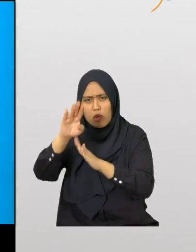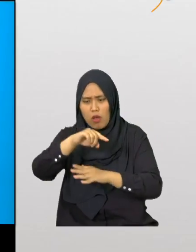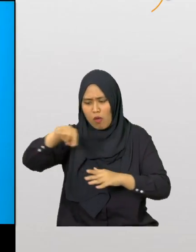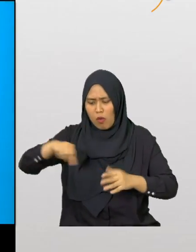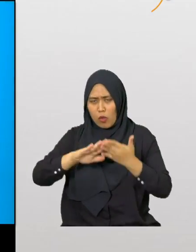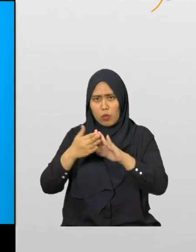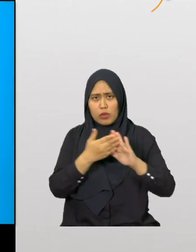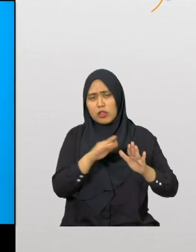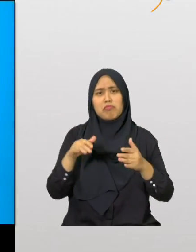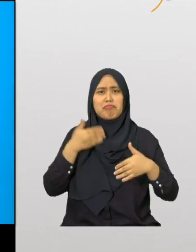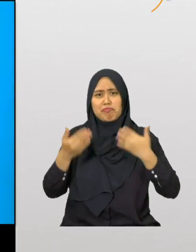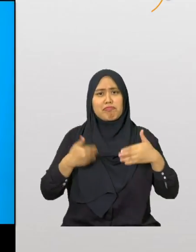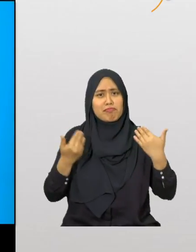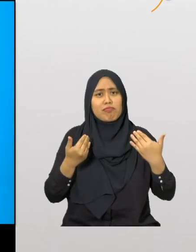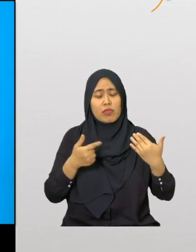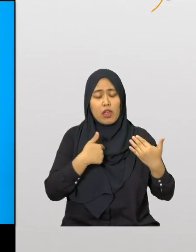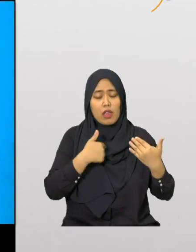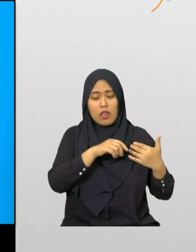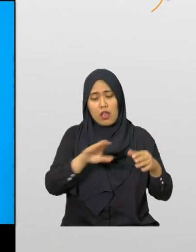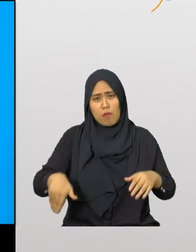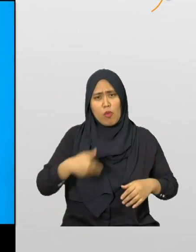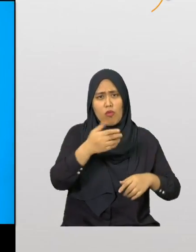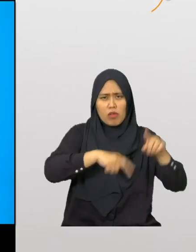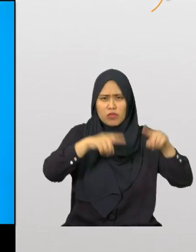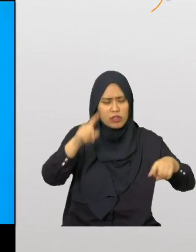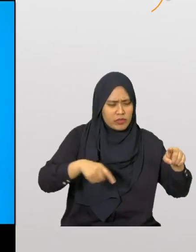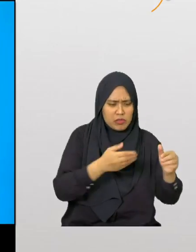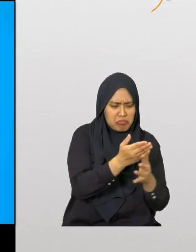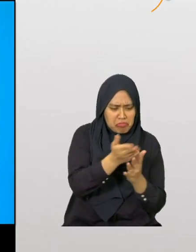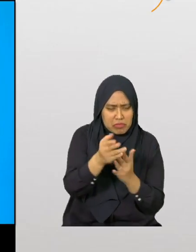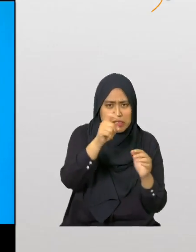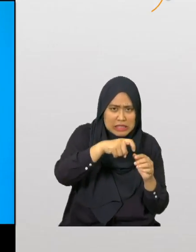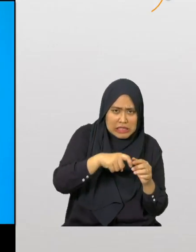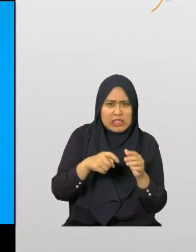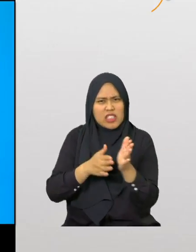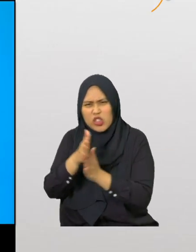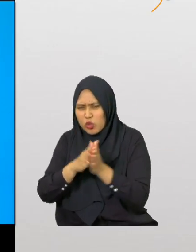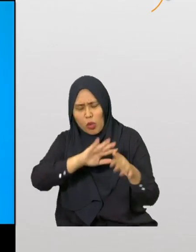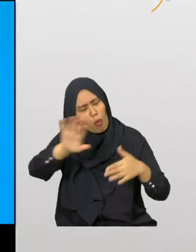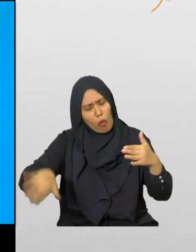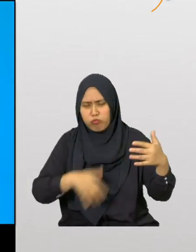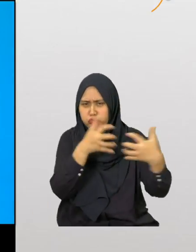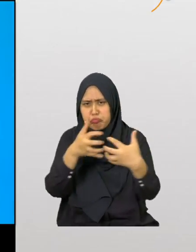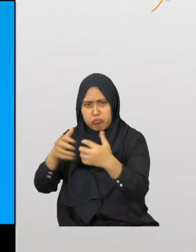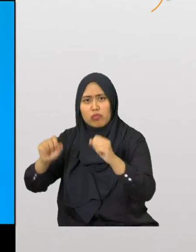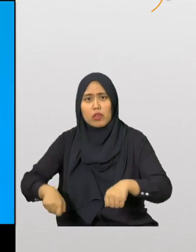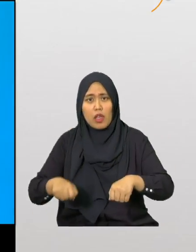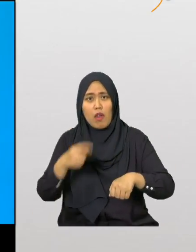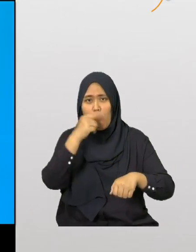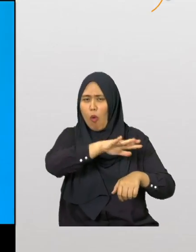and the facilities serve a wide range of needs and interests for now and the future. Townships for all